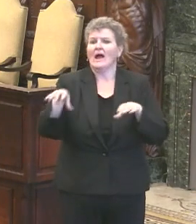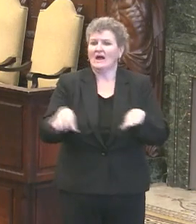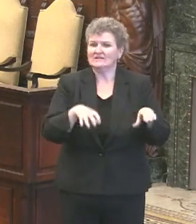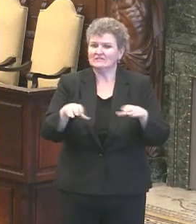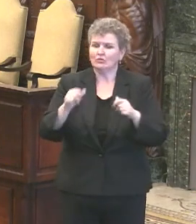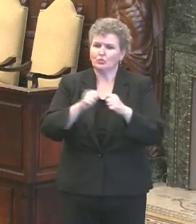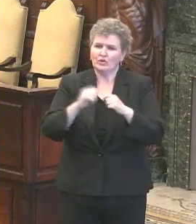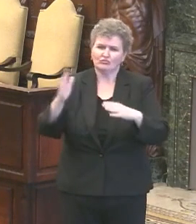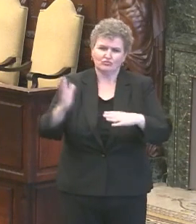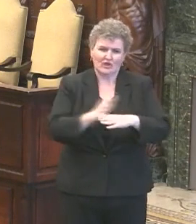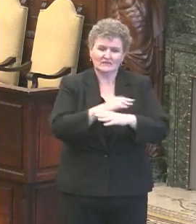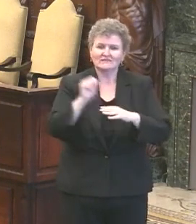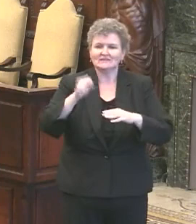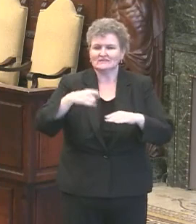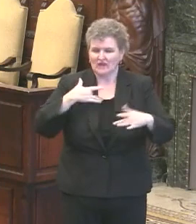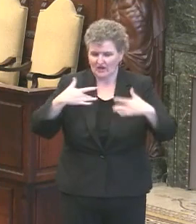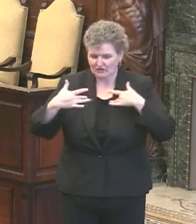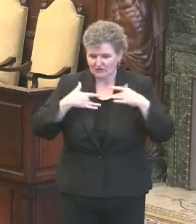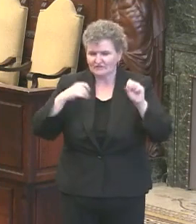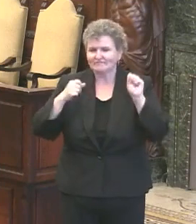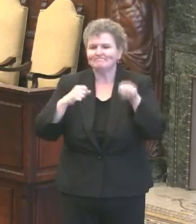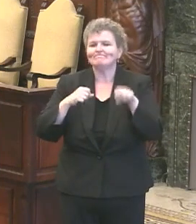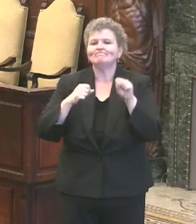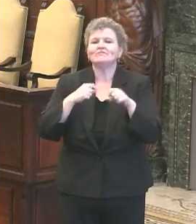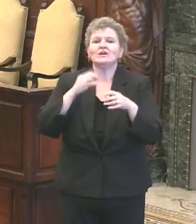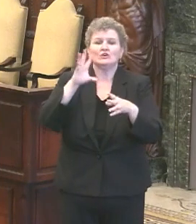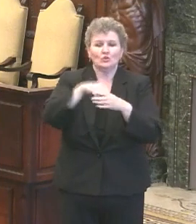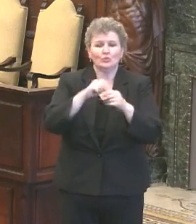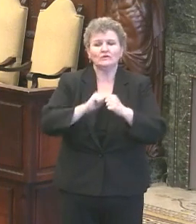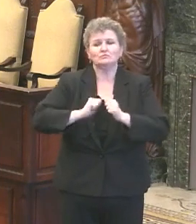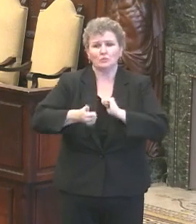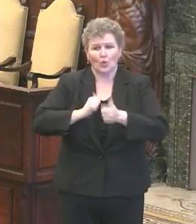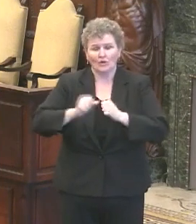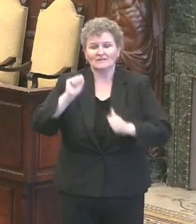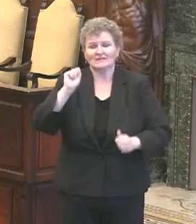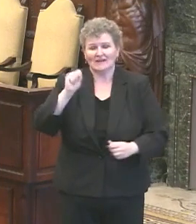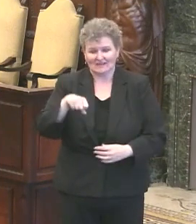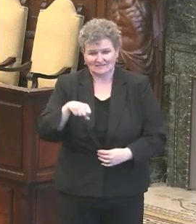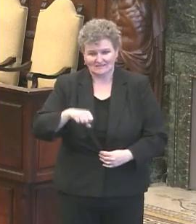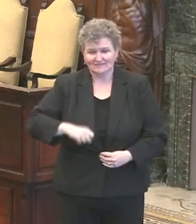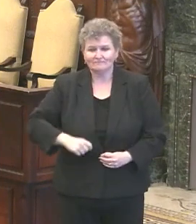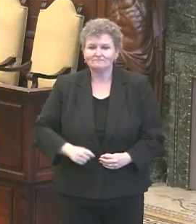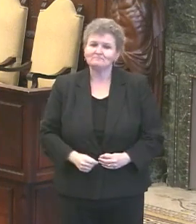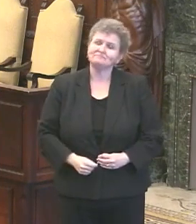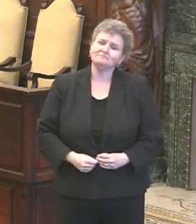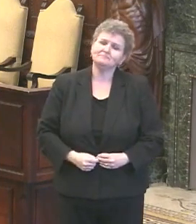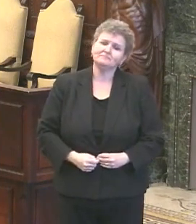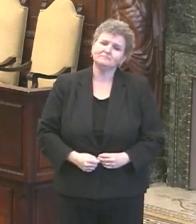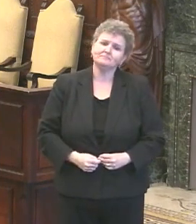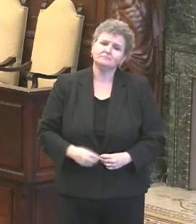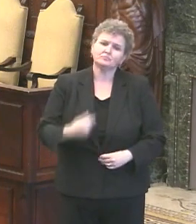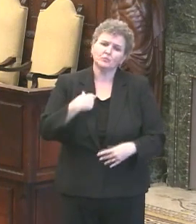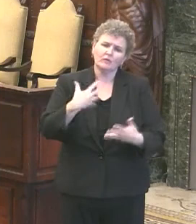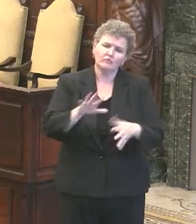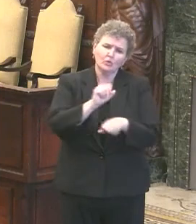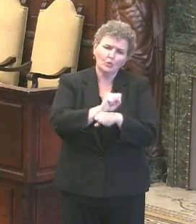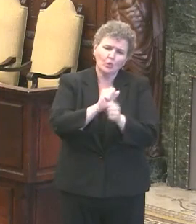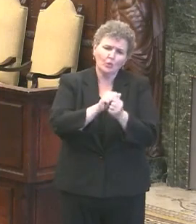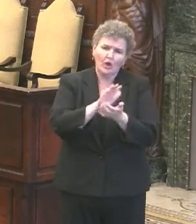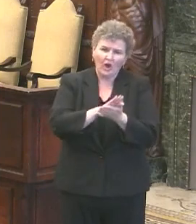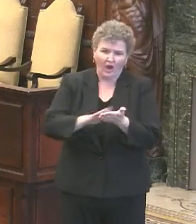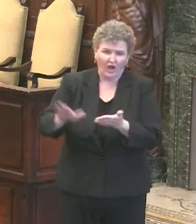where the virus may be spreading, including sports activities. We have worked with colleges here